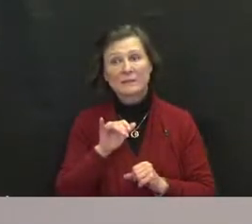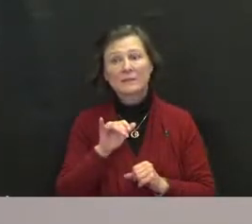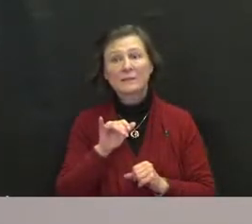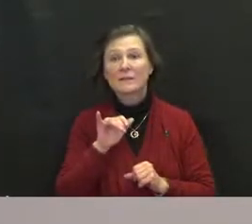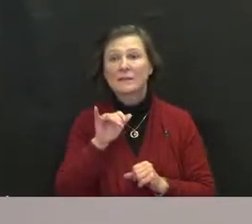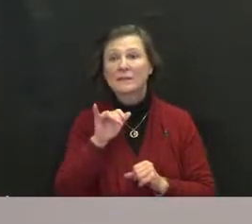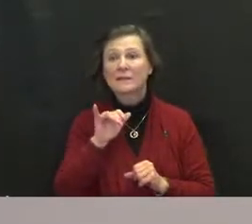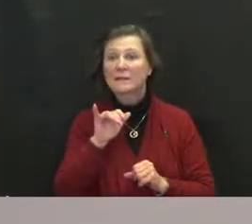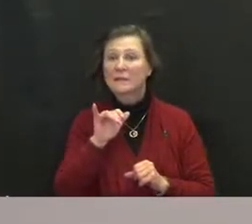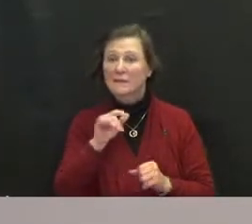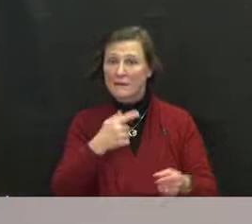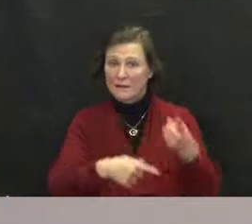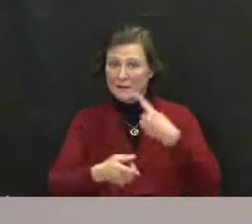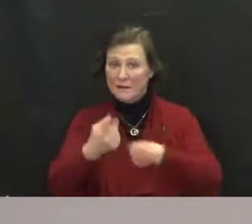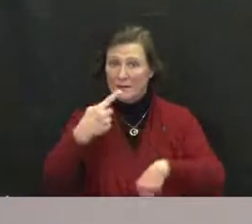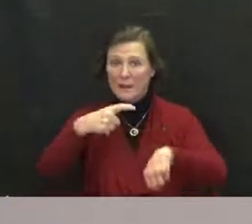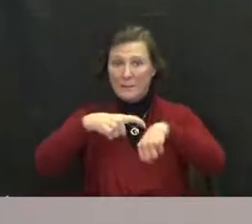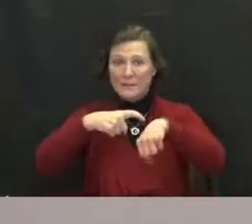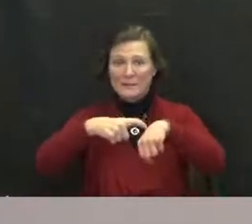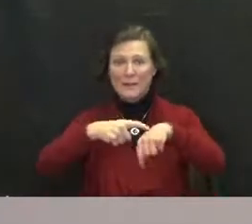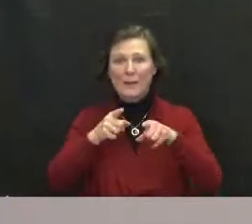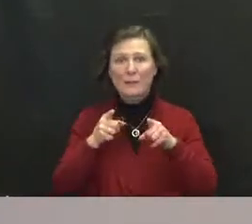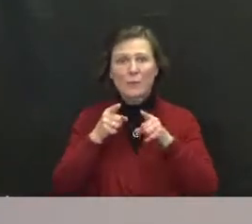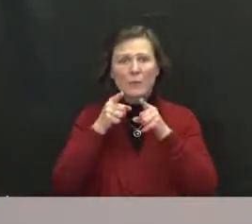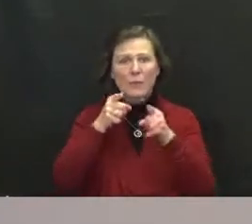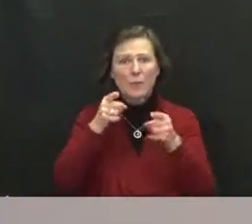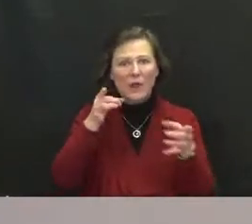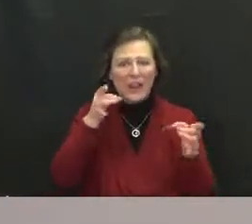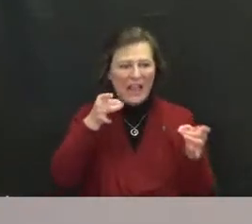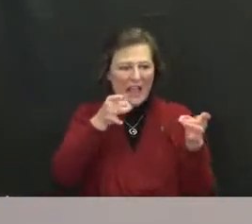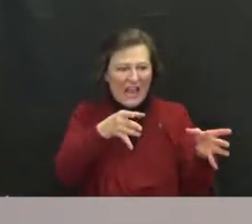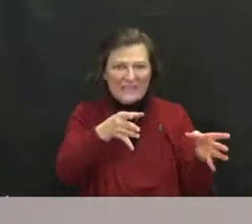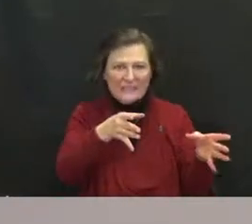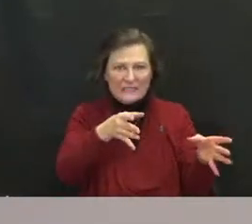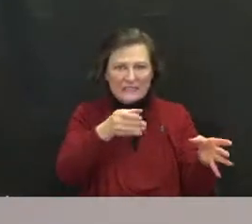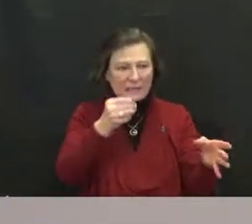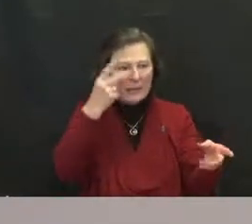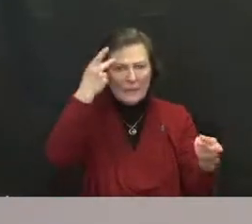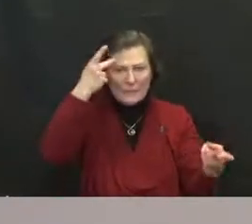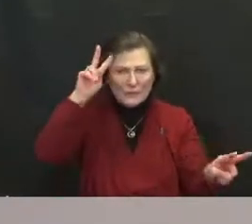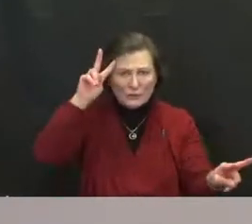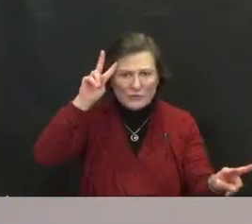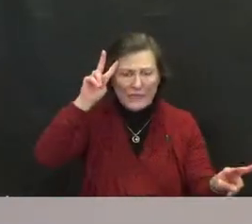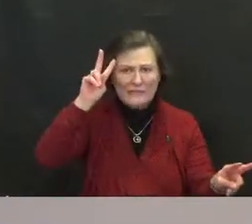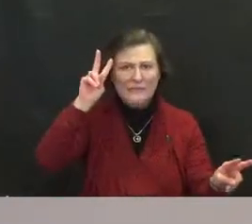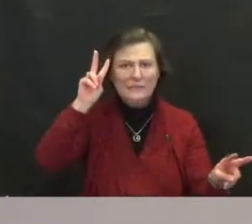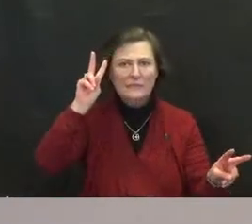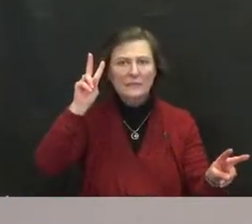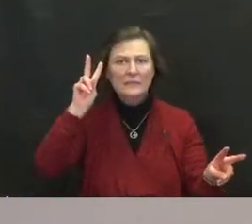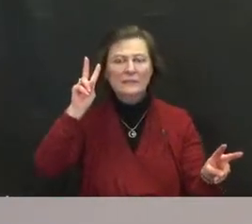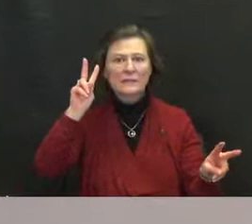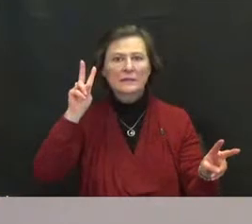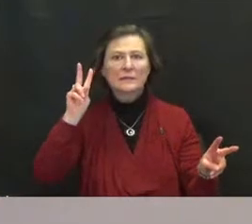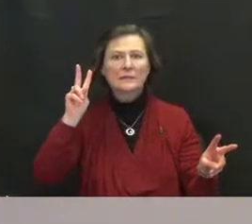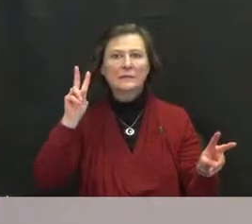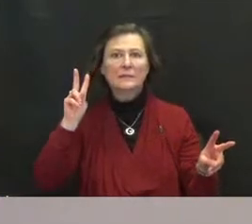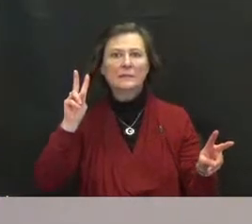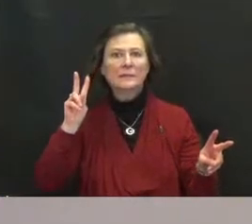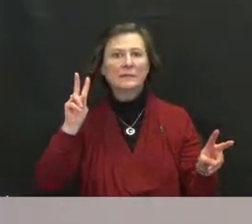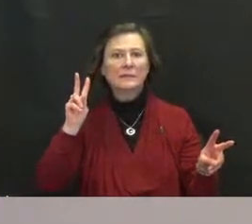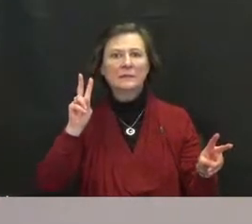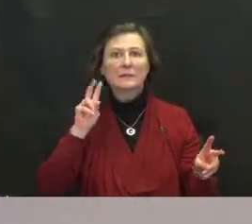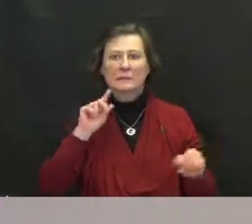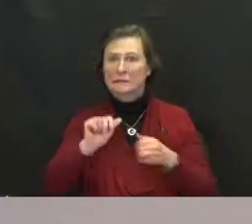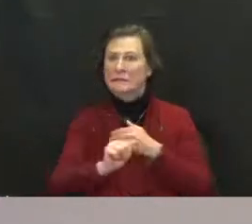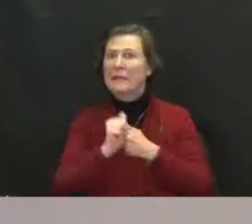at a time when hatred and misunderstanding are at